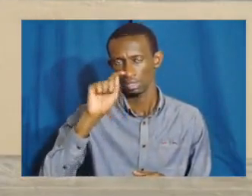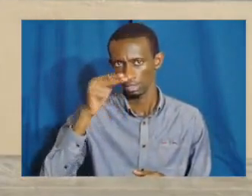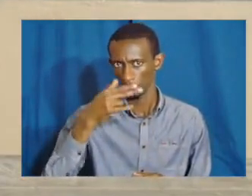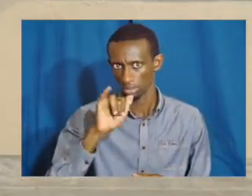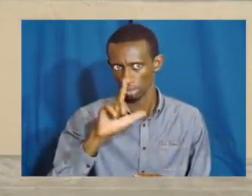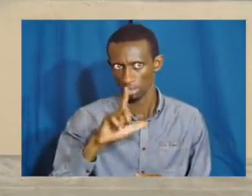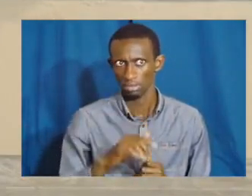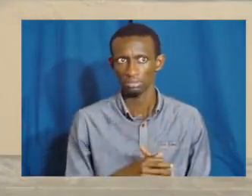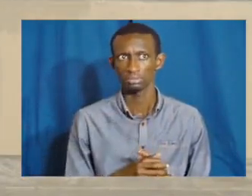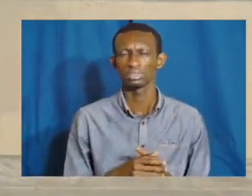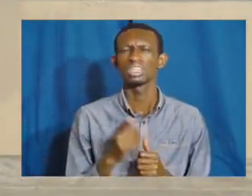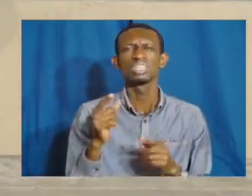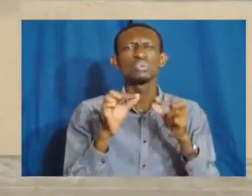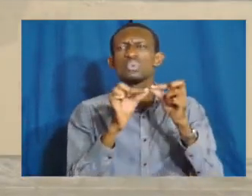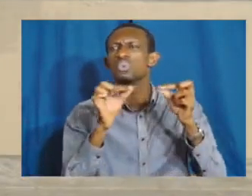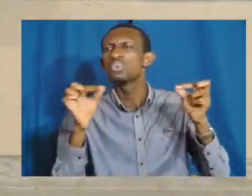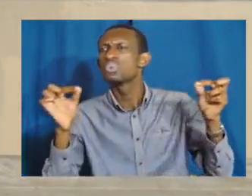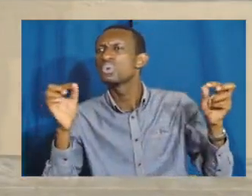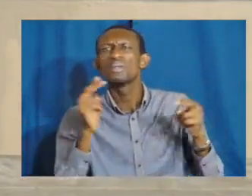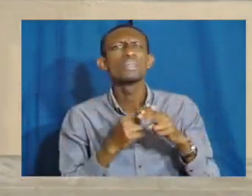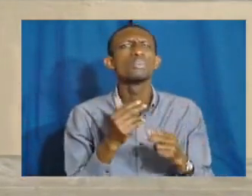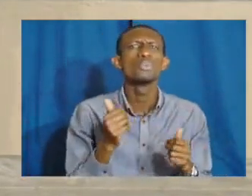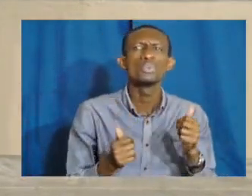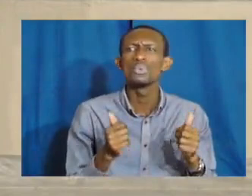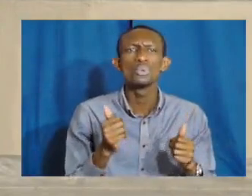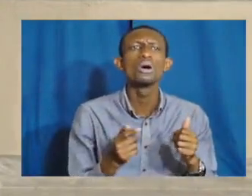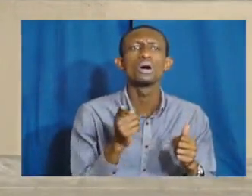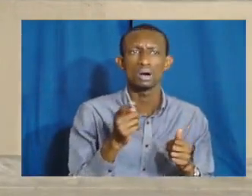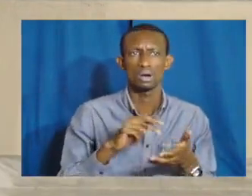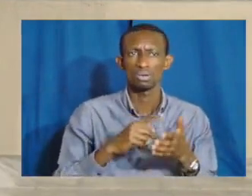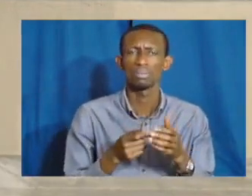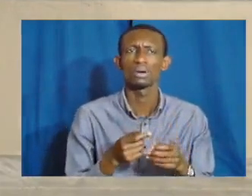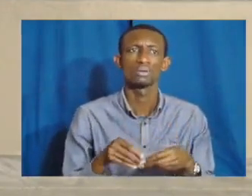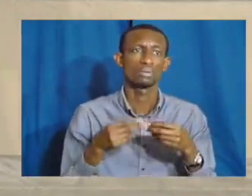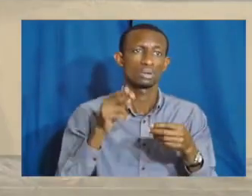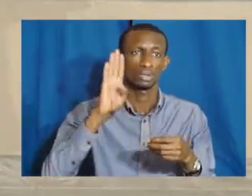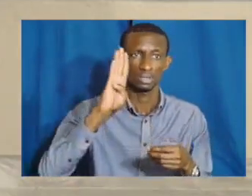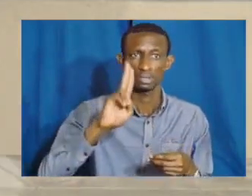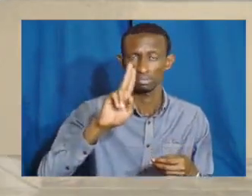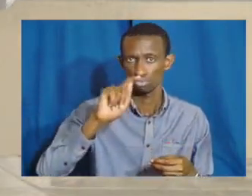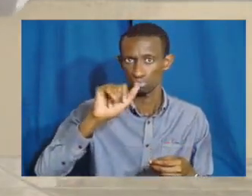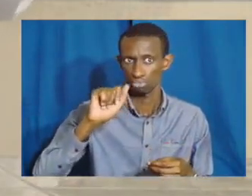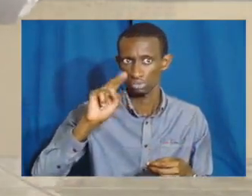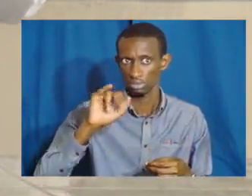Dimethyl, what is the longest name? That means it has to be butan